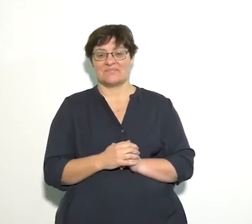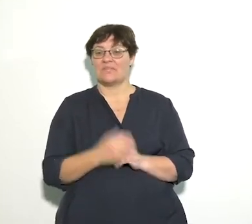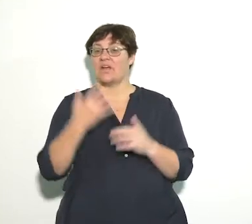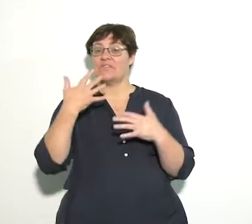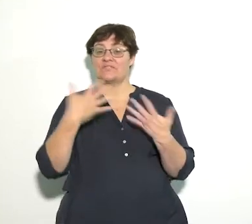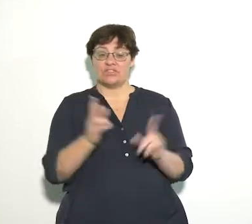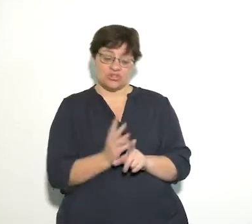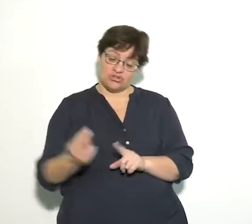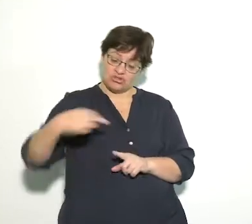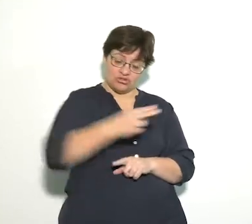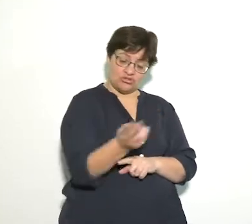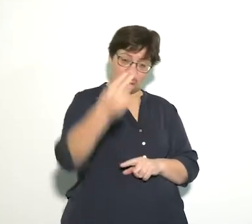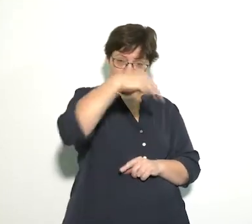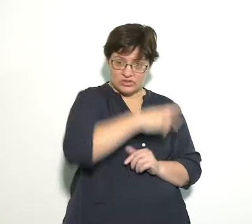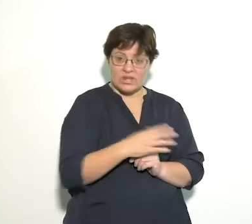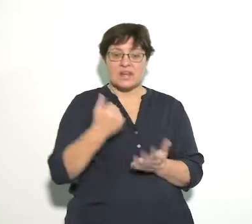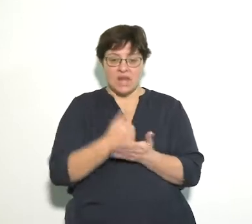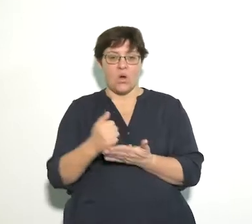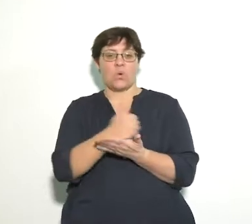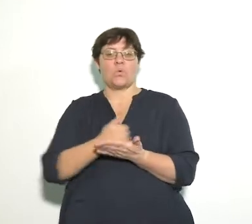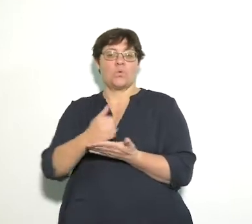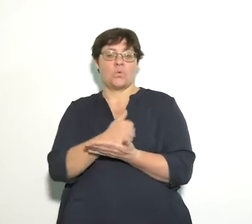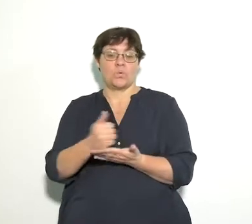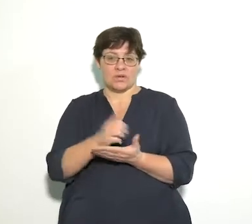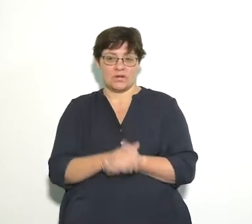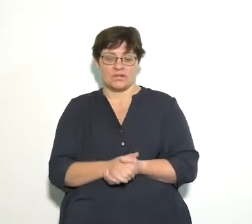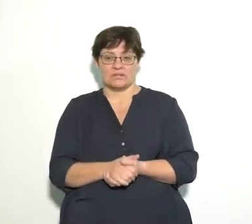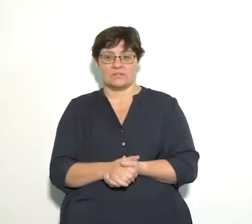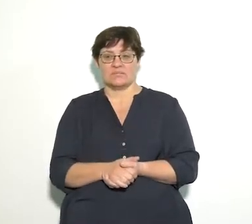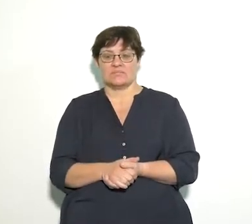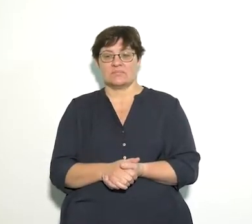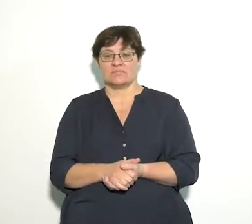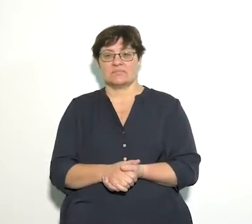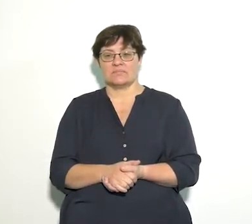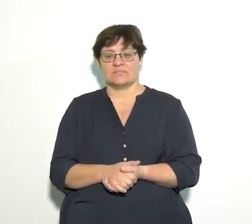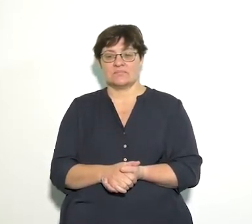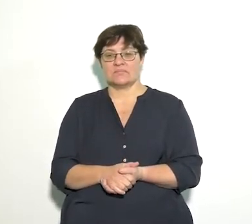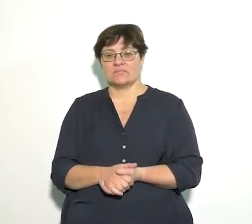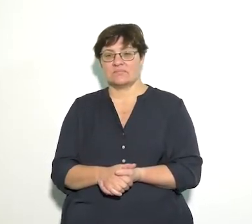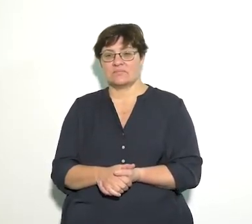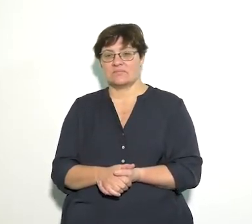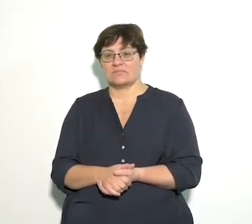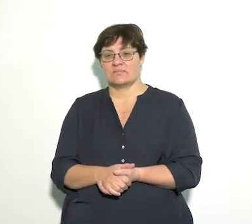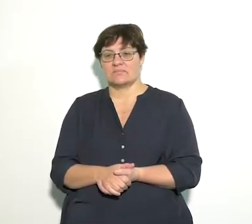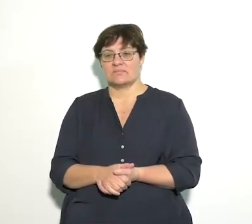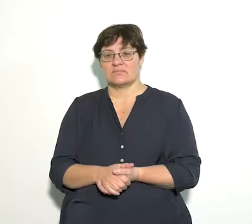Once we've bubble cut around, we're going to take our glue stick and we're going to apply some glue on